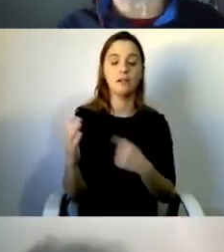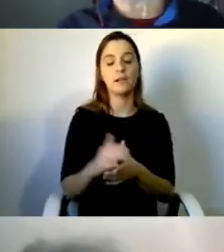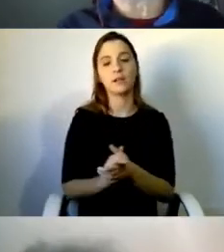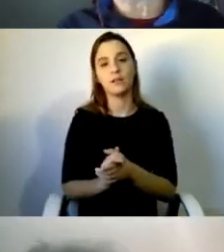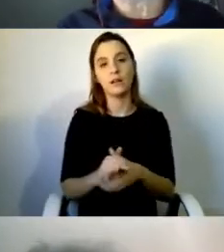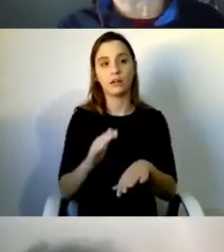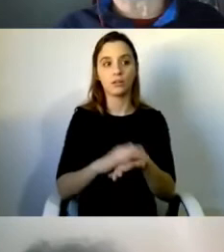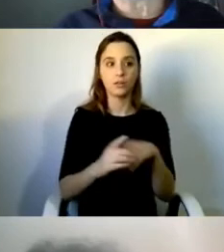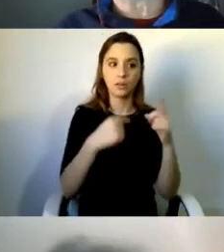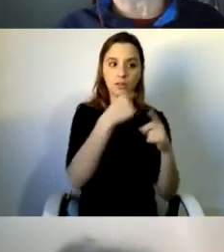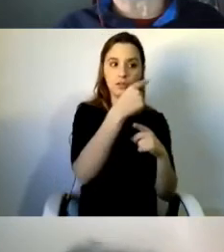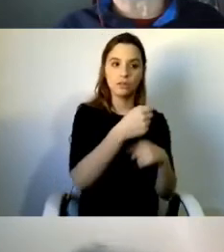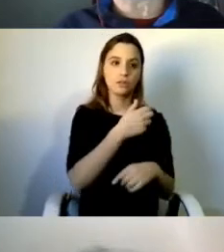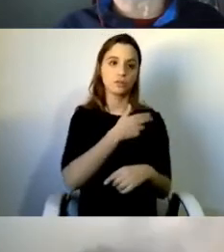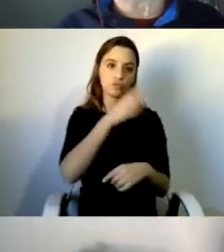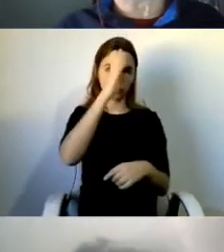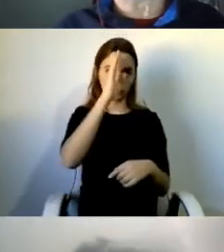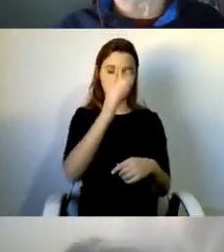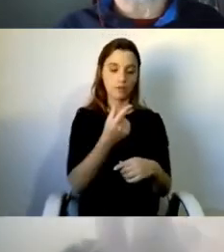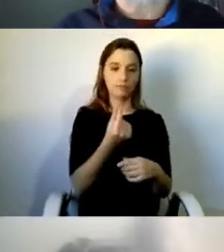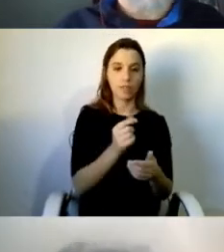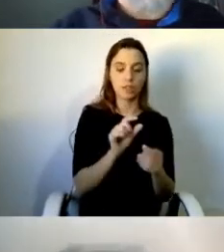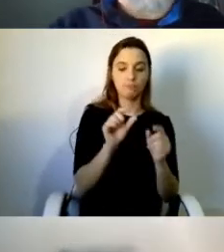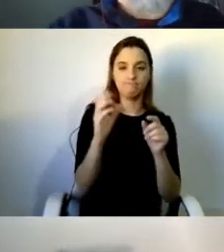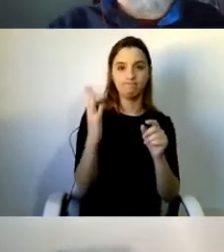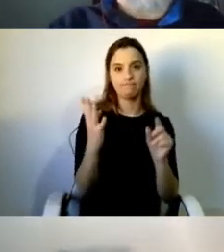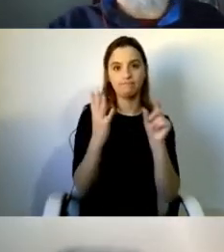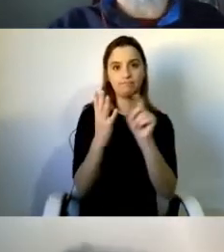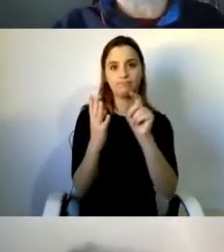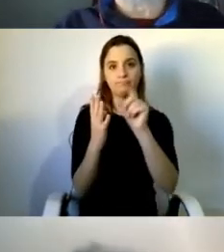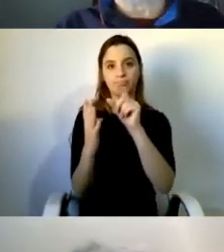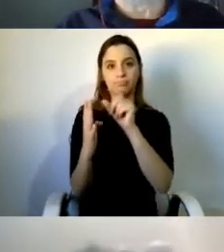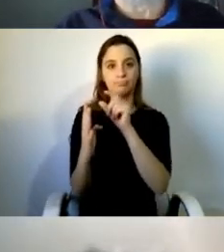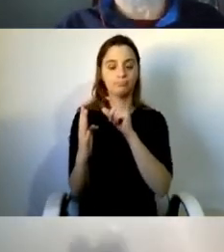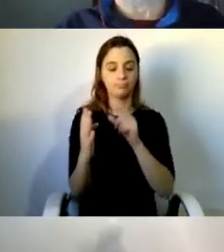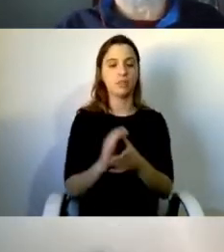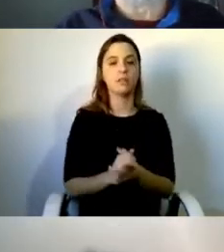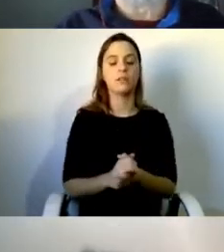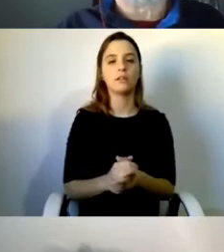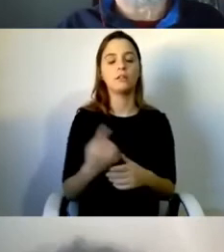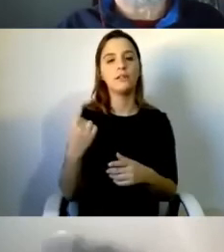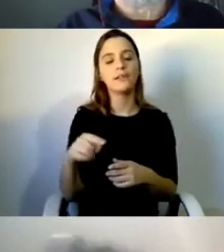extra requirement for these 30 disabled people to be